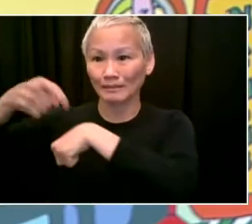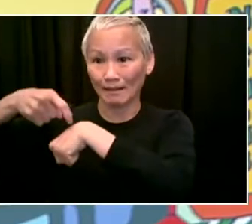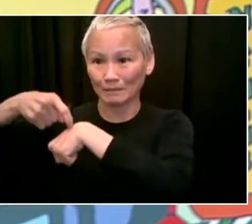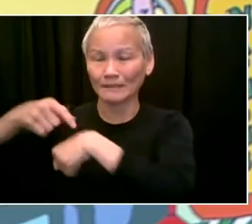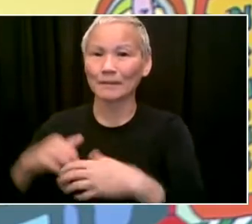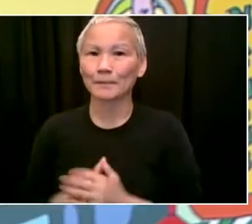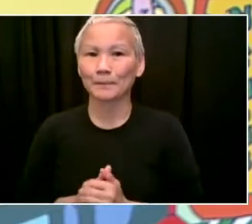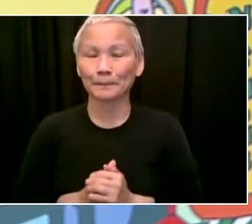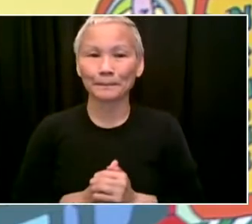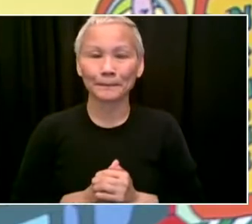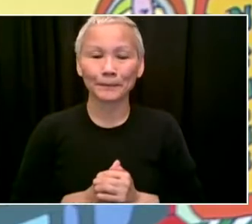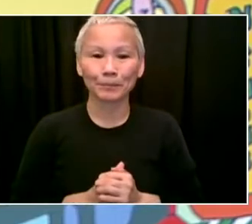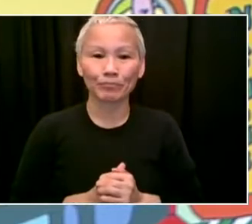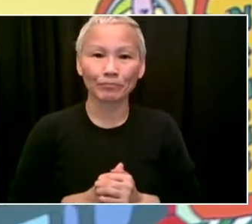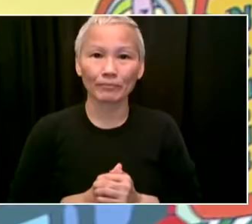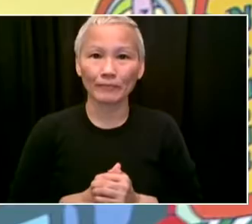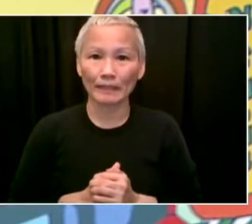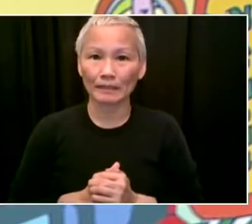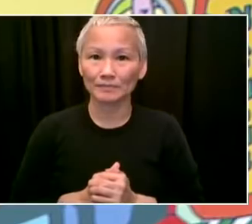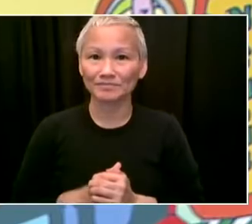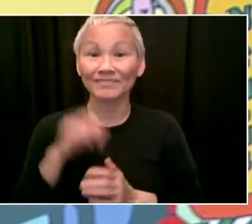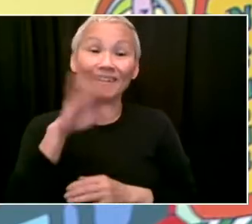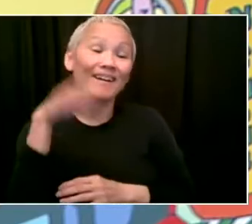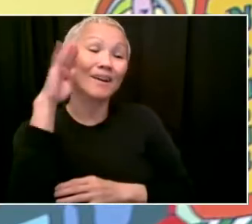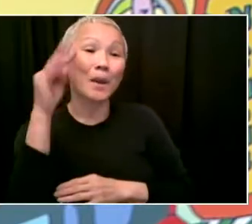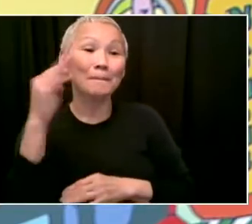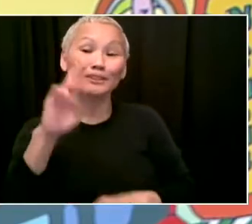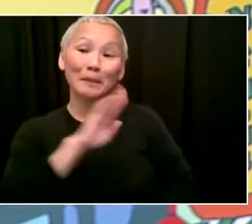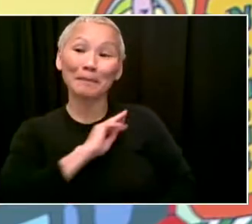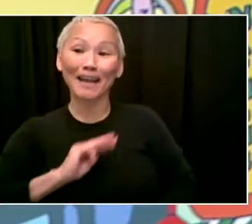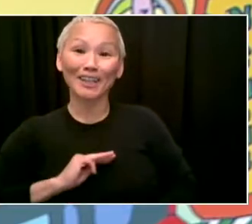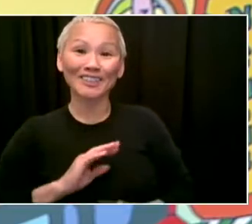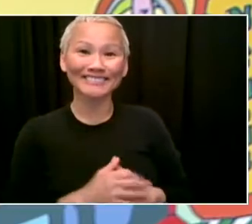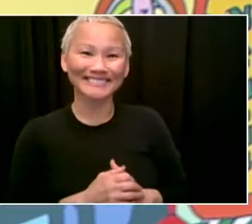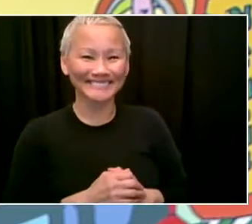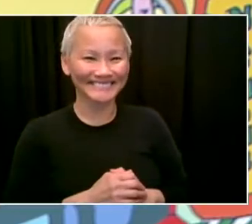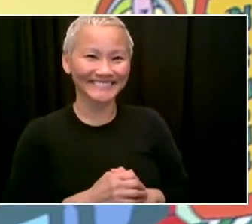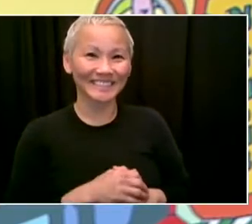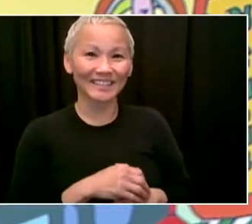Hi, Mr. Mayor. Hey, Dana, how you been? I'm all right, thank you.